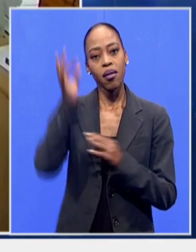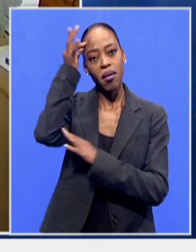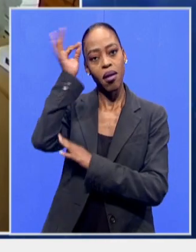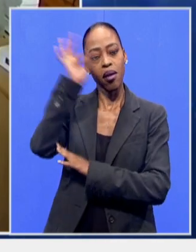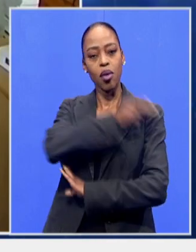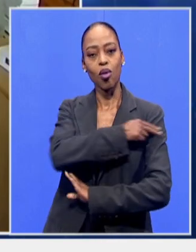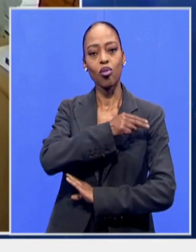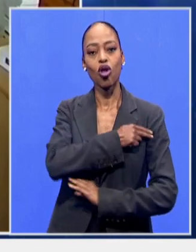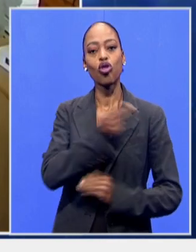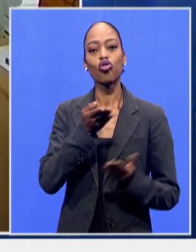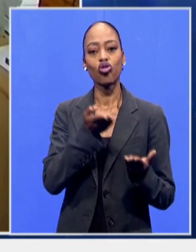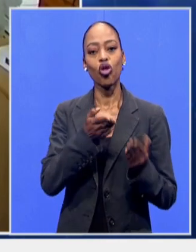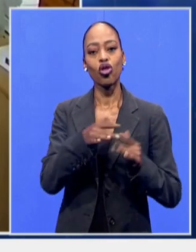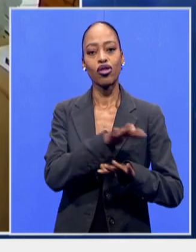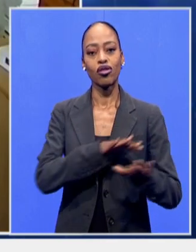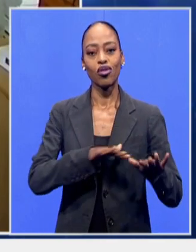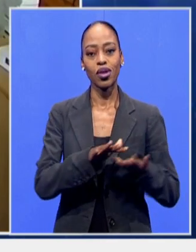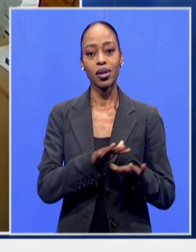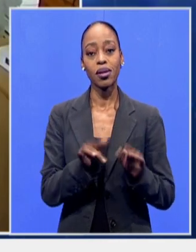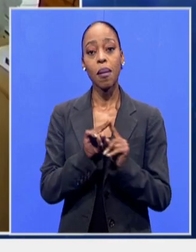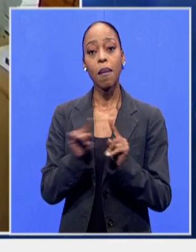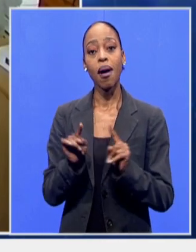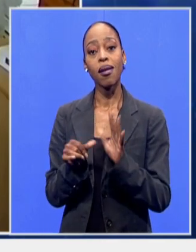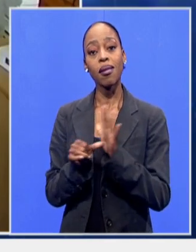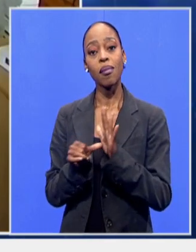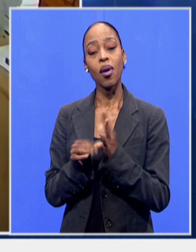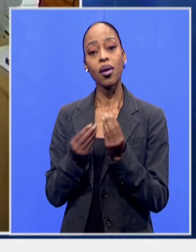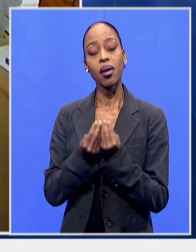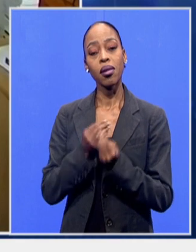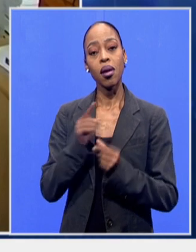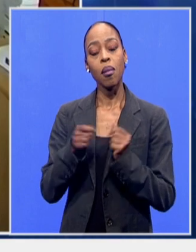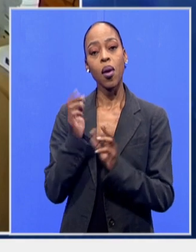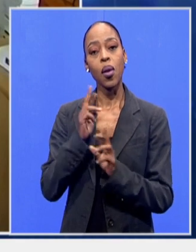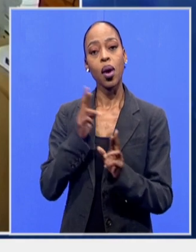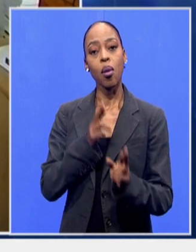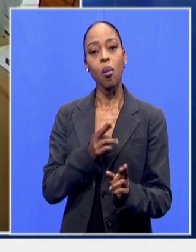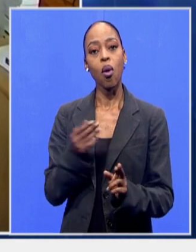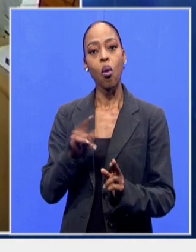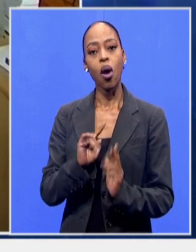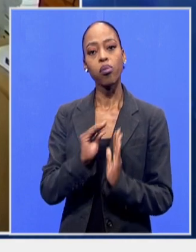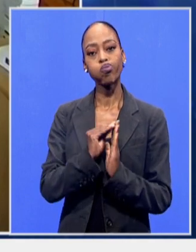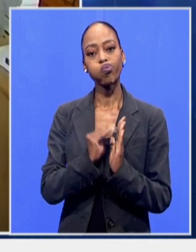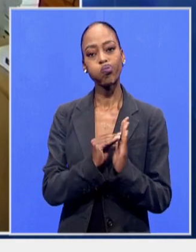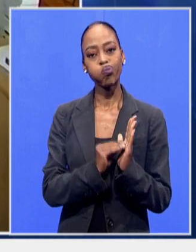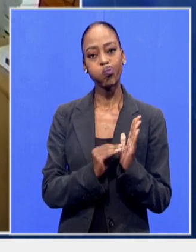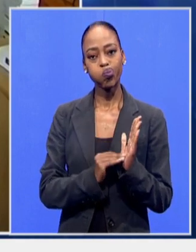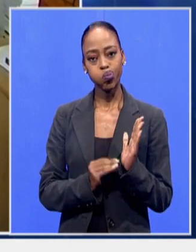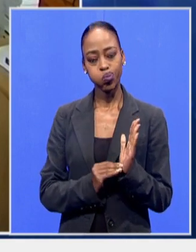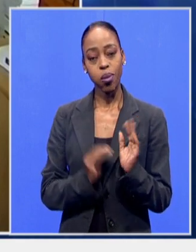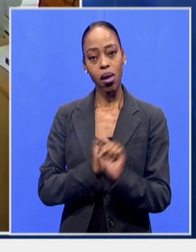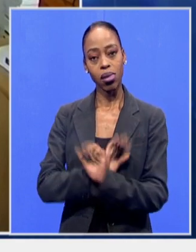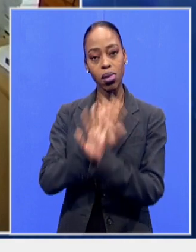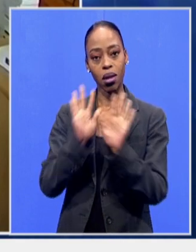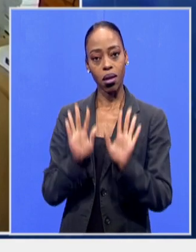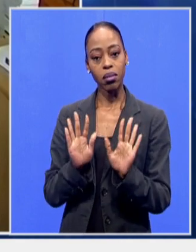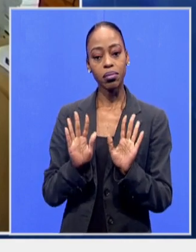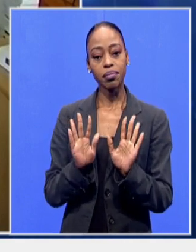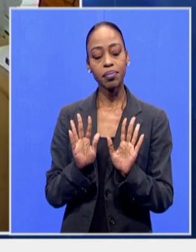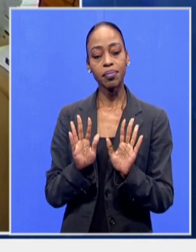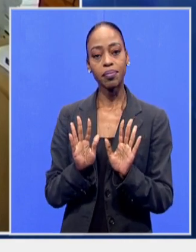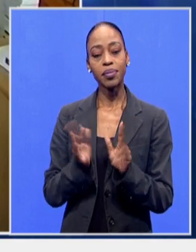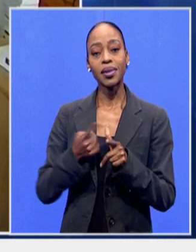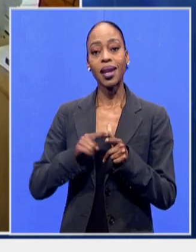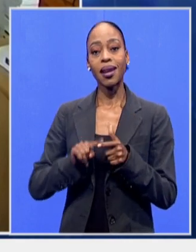in time. What is very important about the report is that it actually documents it systematically, and